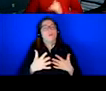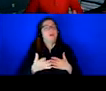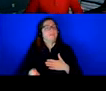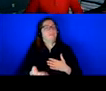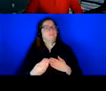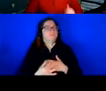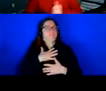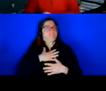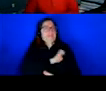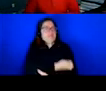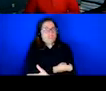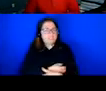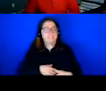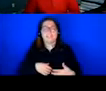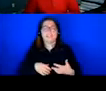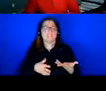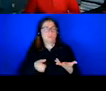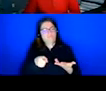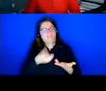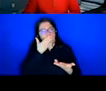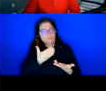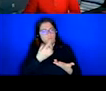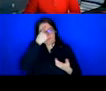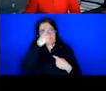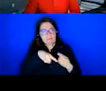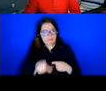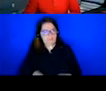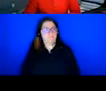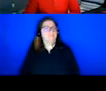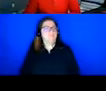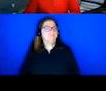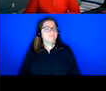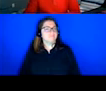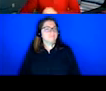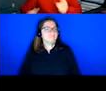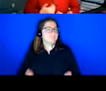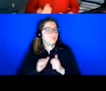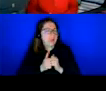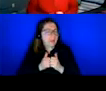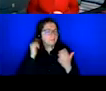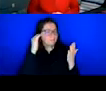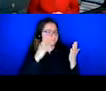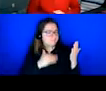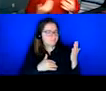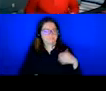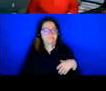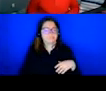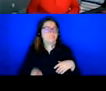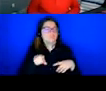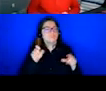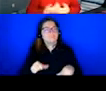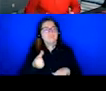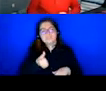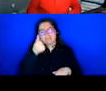what you evaluate and kind of think about your strengths. So here are some different ways to do it as well. So one, just self-reflecting. Like, what do you feel